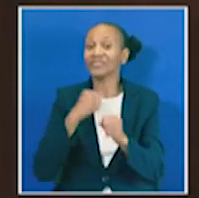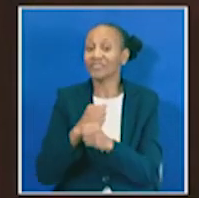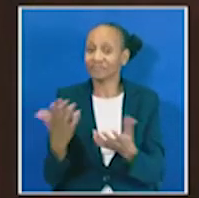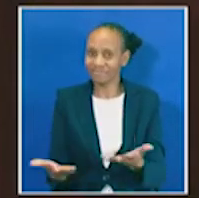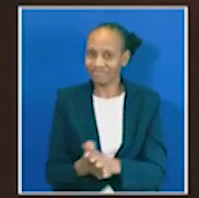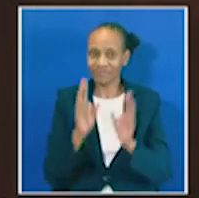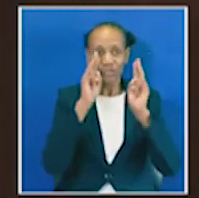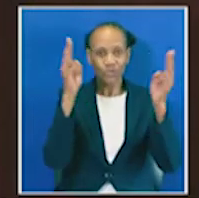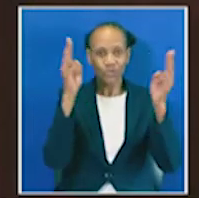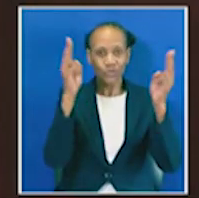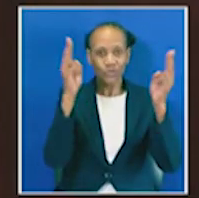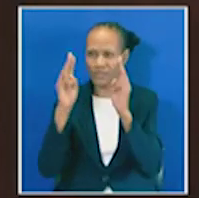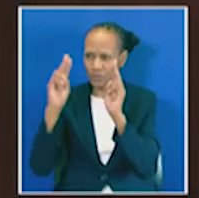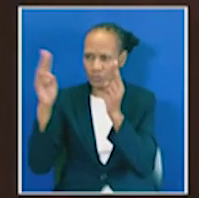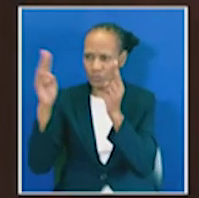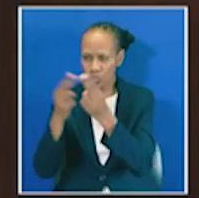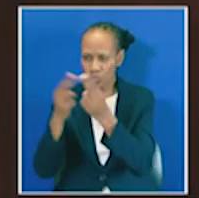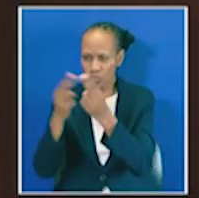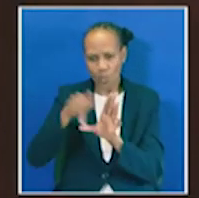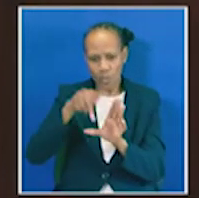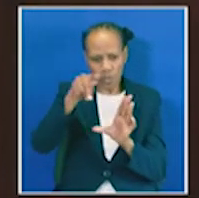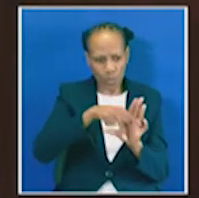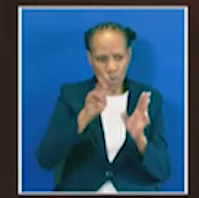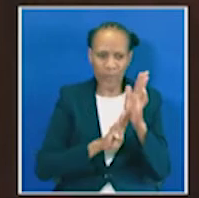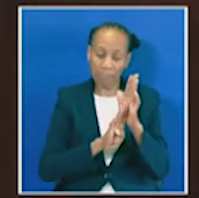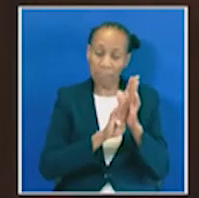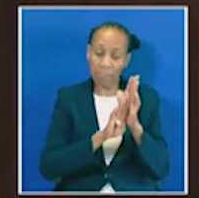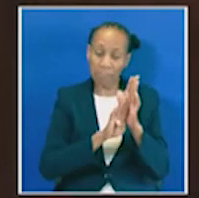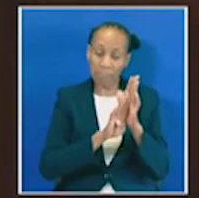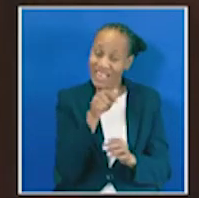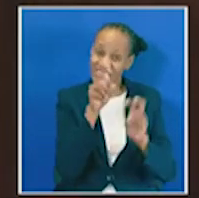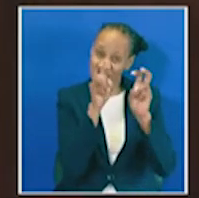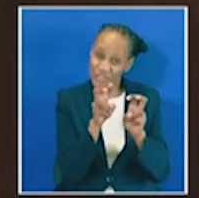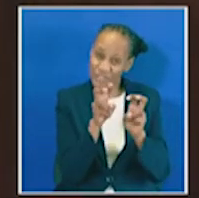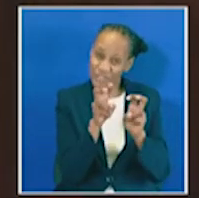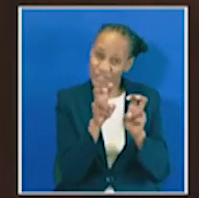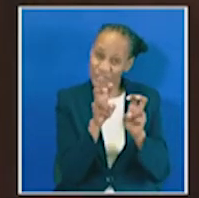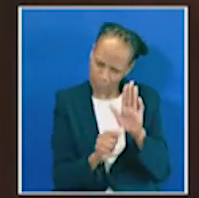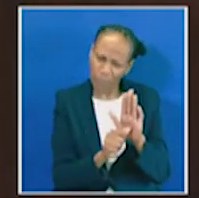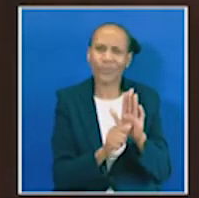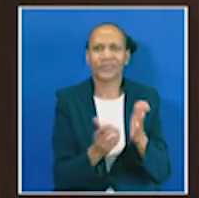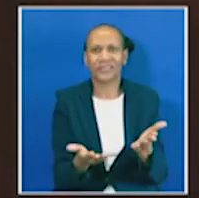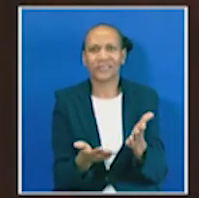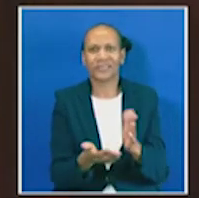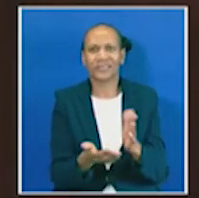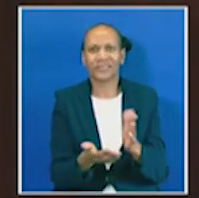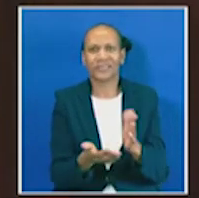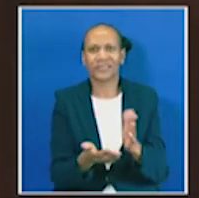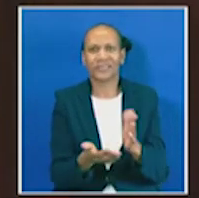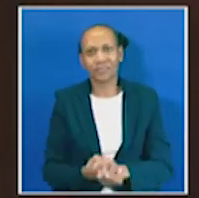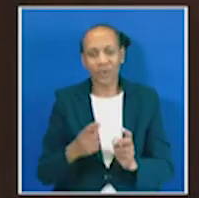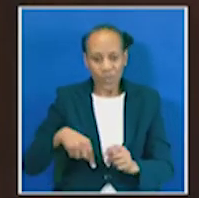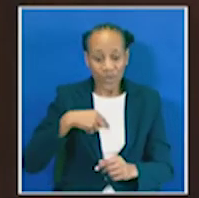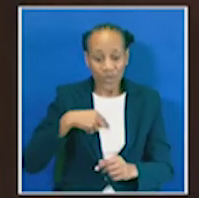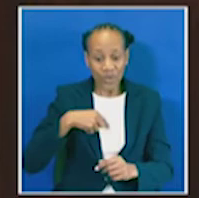University participation rate has increased, and that is a very important critical factor that should be assessed. We have